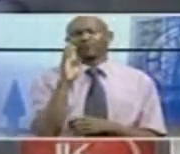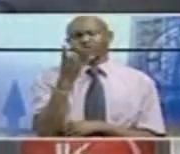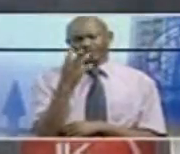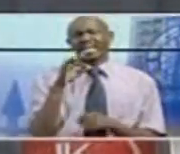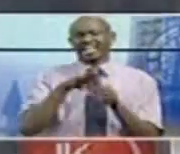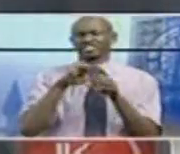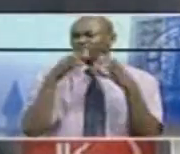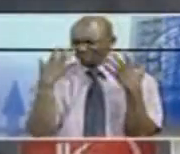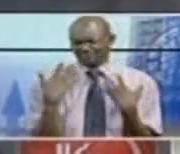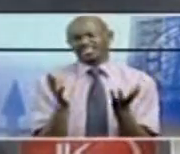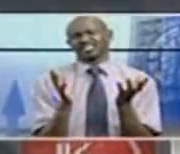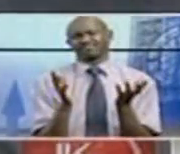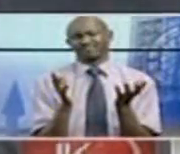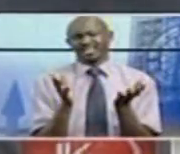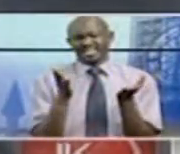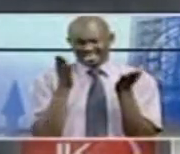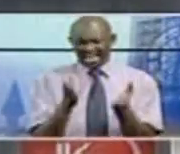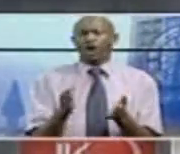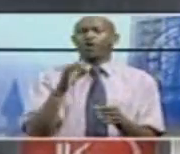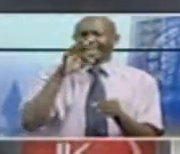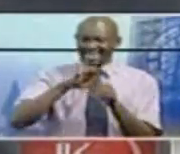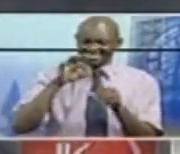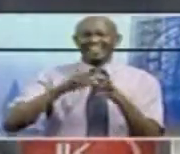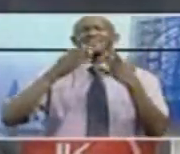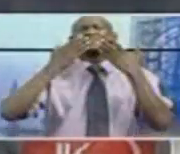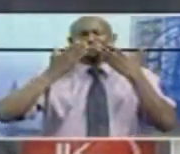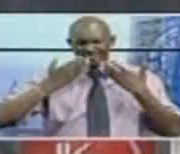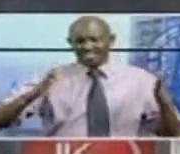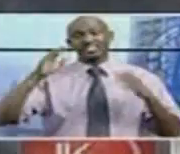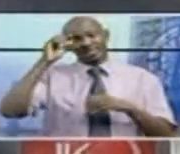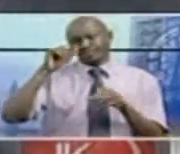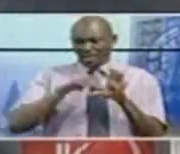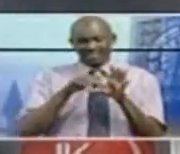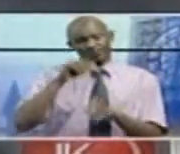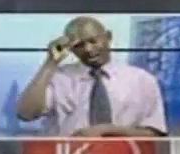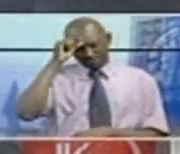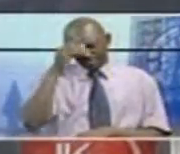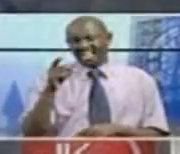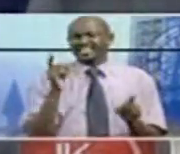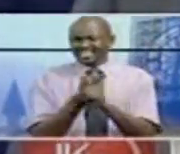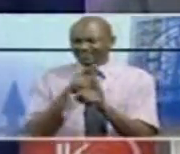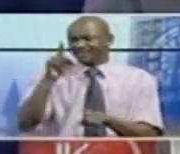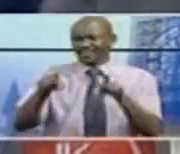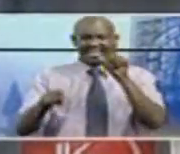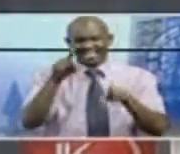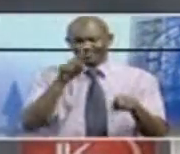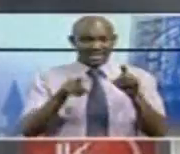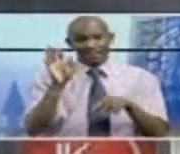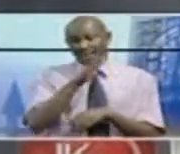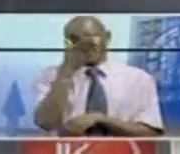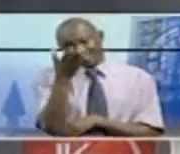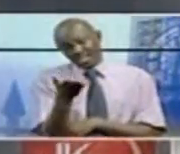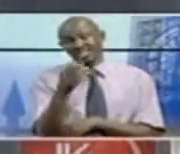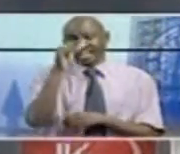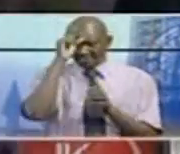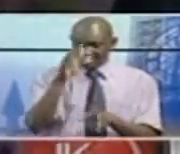elections and that we are duly elected members of government serving in the various parliaments and also as governors and